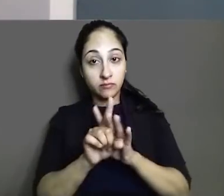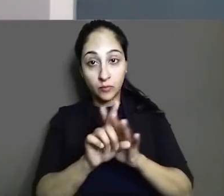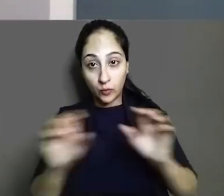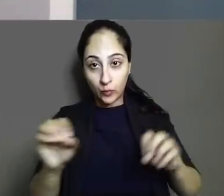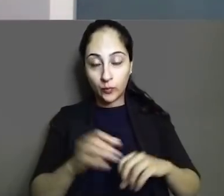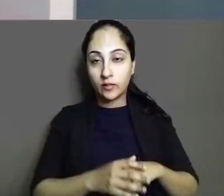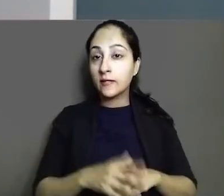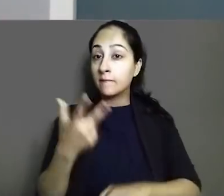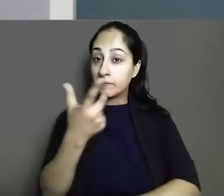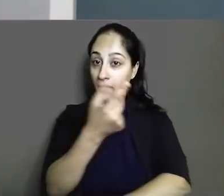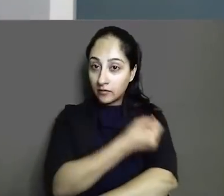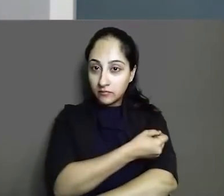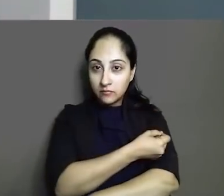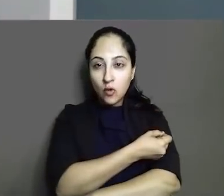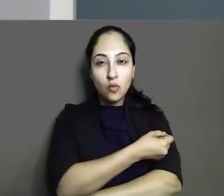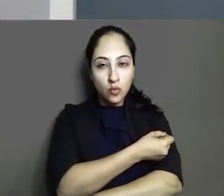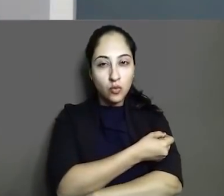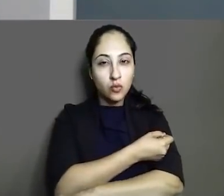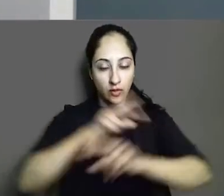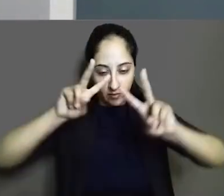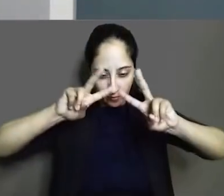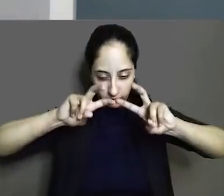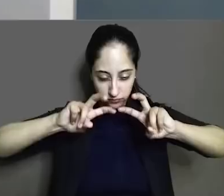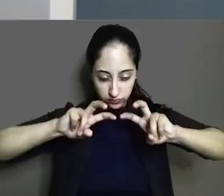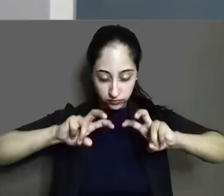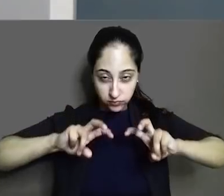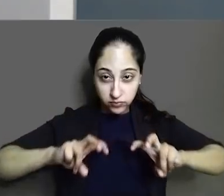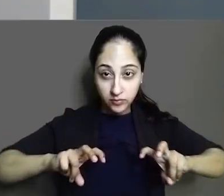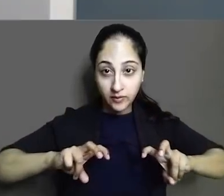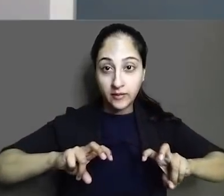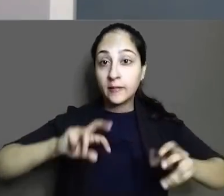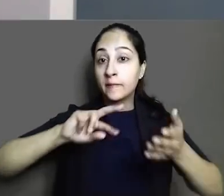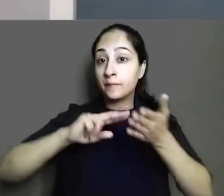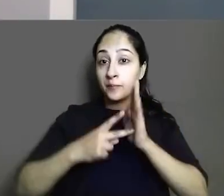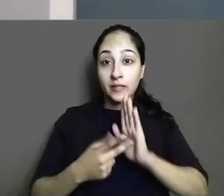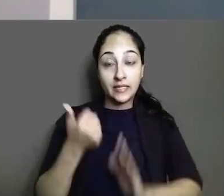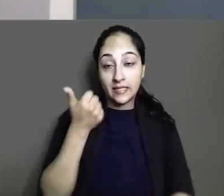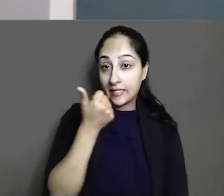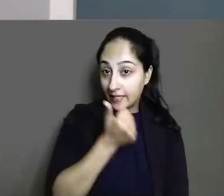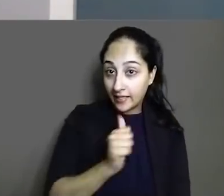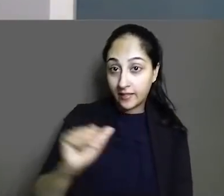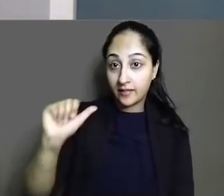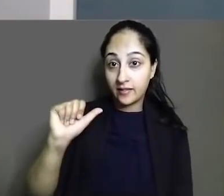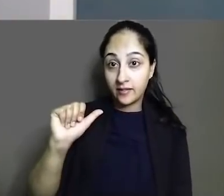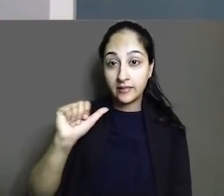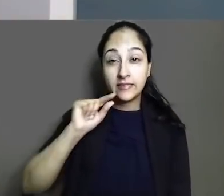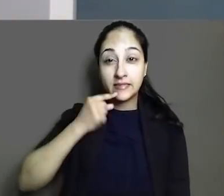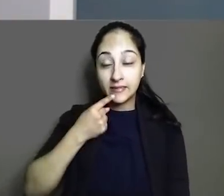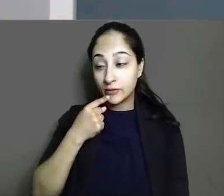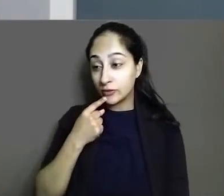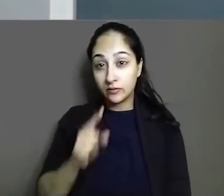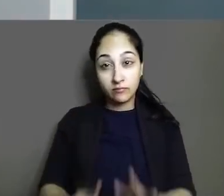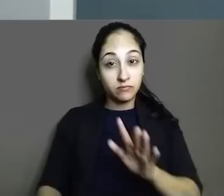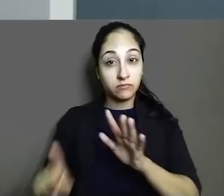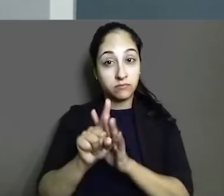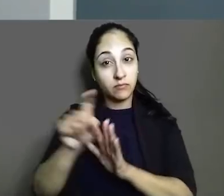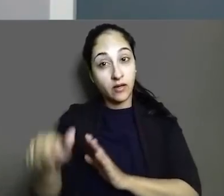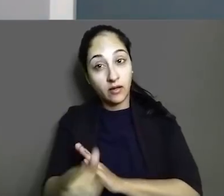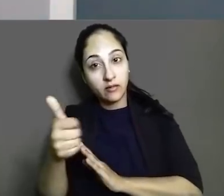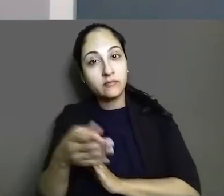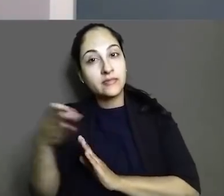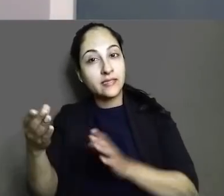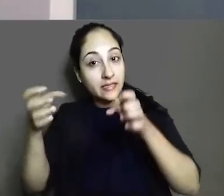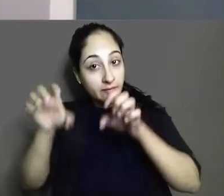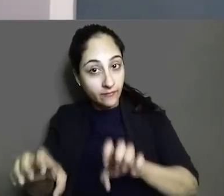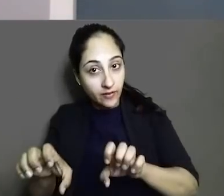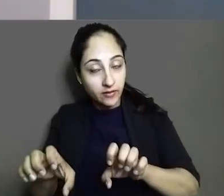and misinformation spreads pretty fast too. But don't trust everything you hear on social media. Every severe